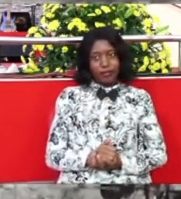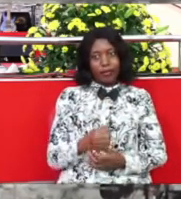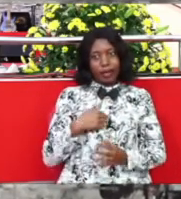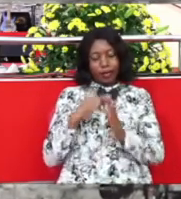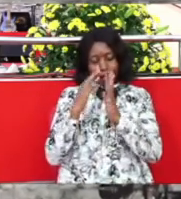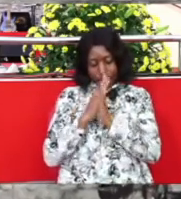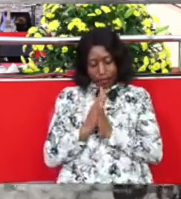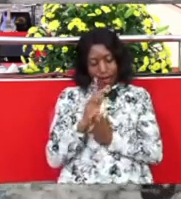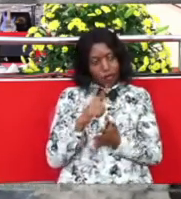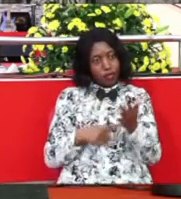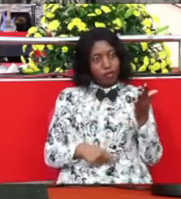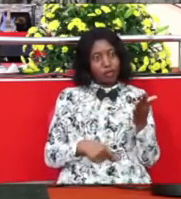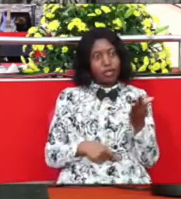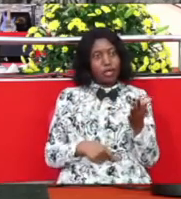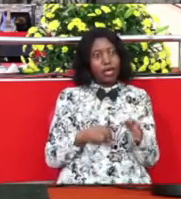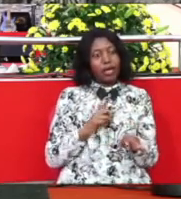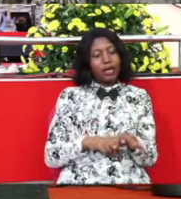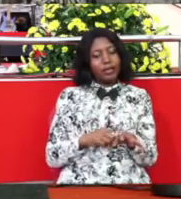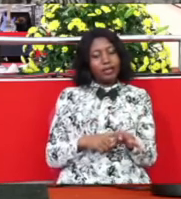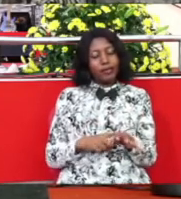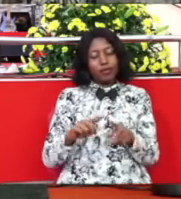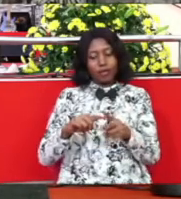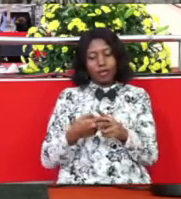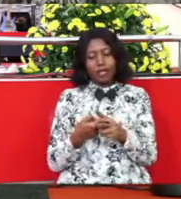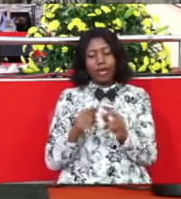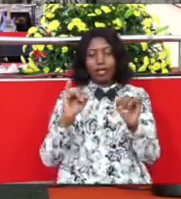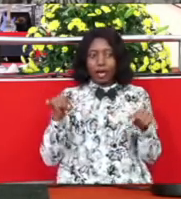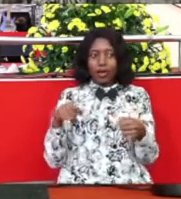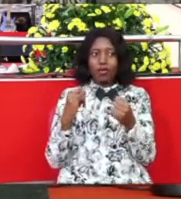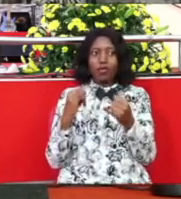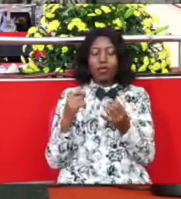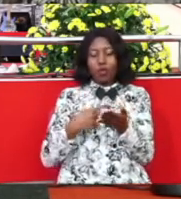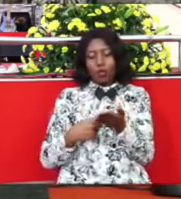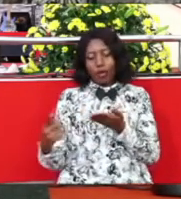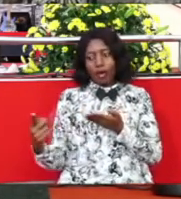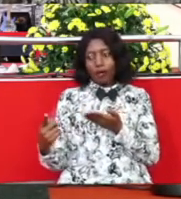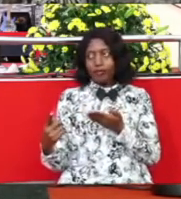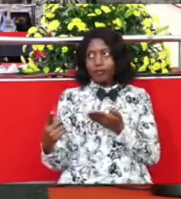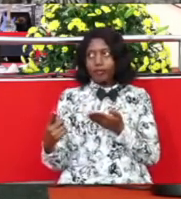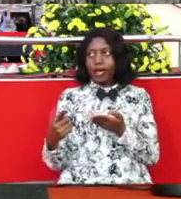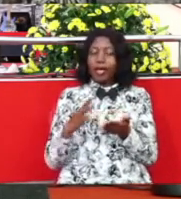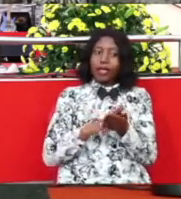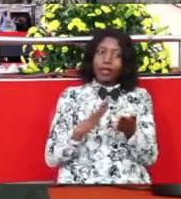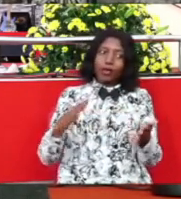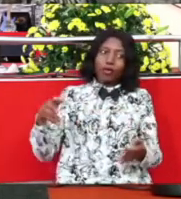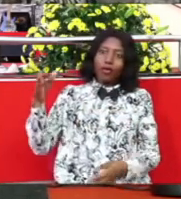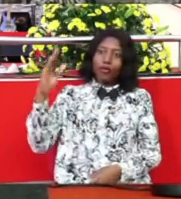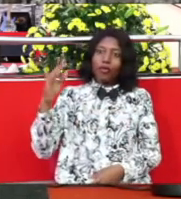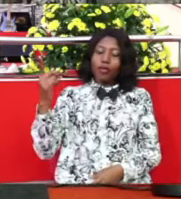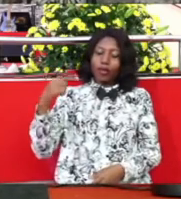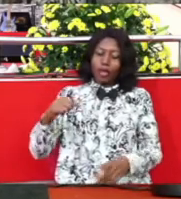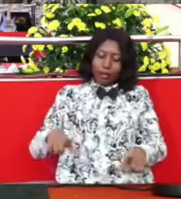we enter into this coming week. Naomba ya kwamba tunapoingia wiki hii ambayo inaanza, the glory of God will come into our